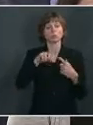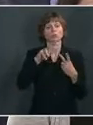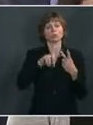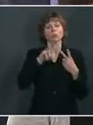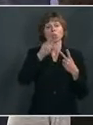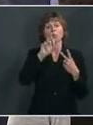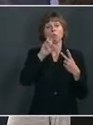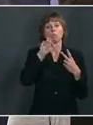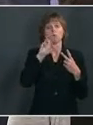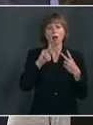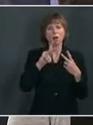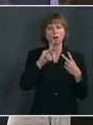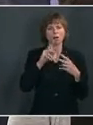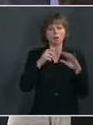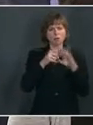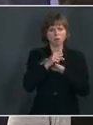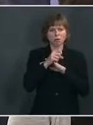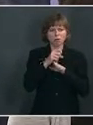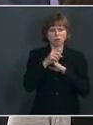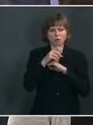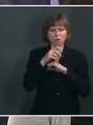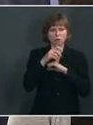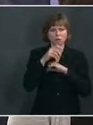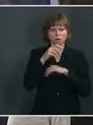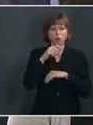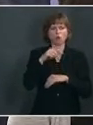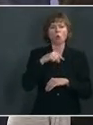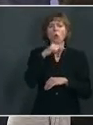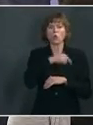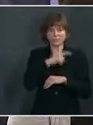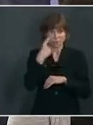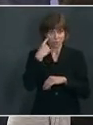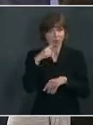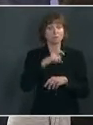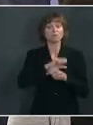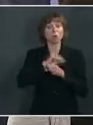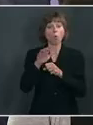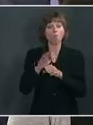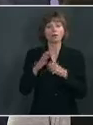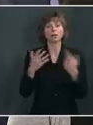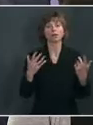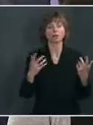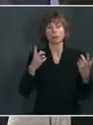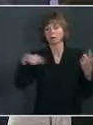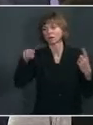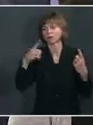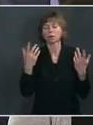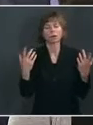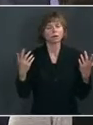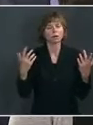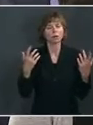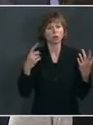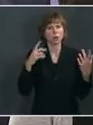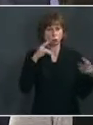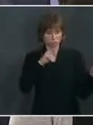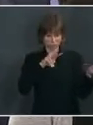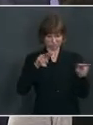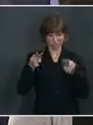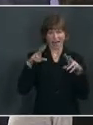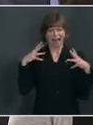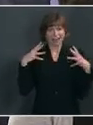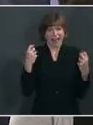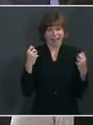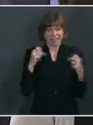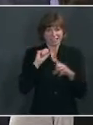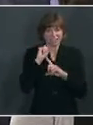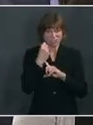pandemic going on, and you have the slimmest possible majority in the Senate. Is there any sort of, when you look at the health situation, is there